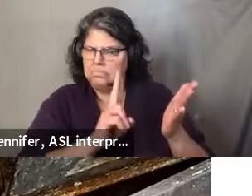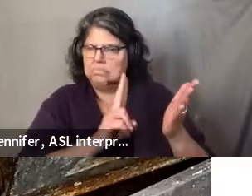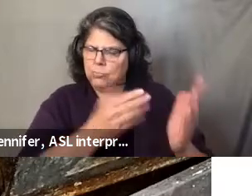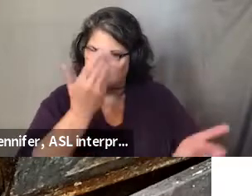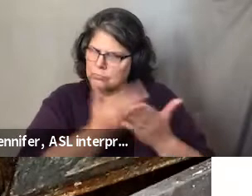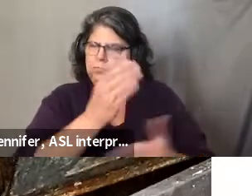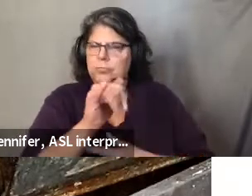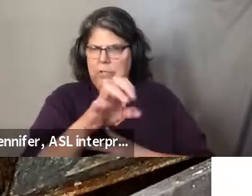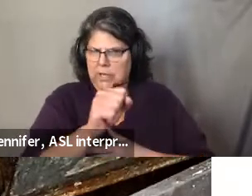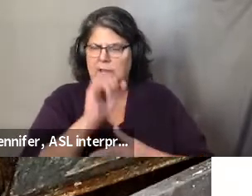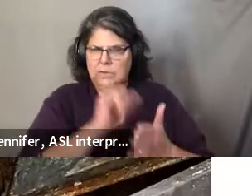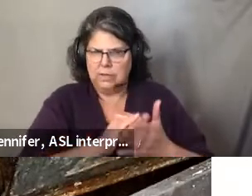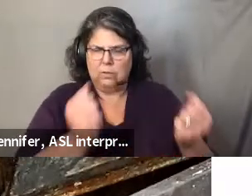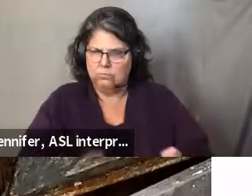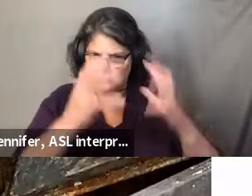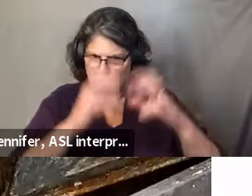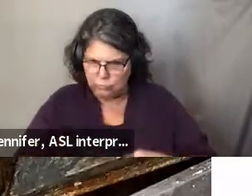happen.